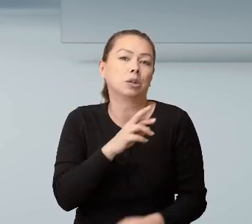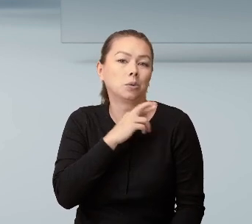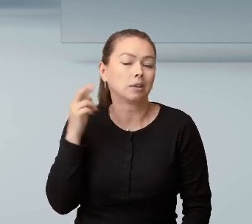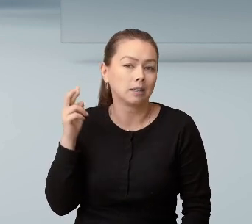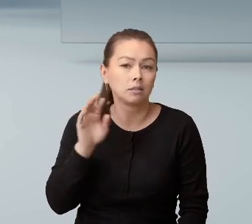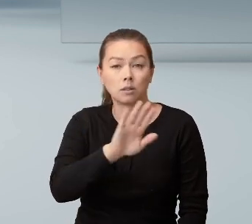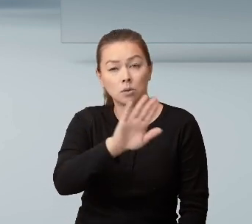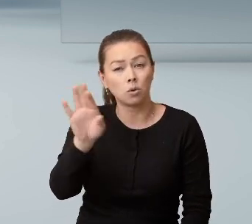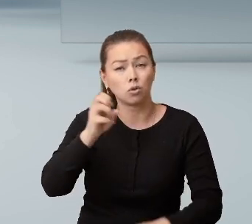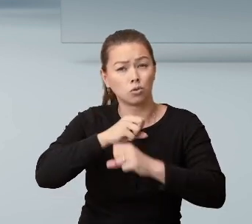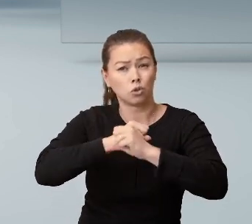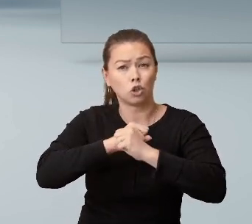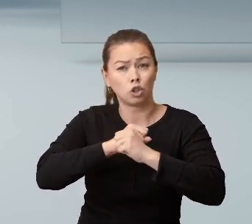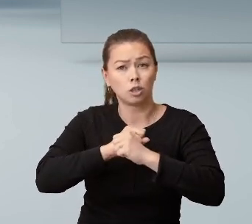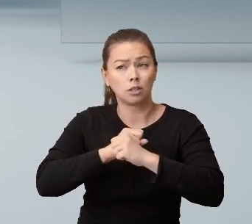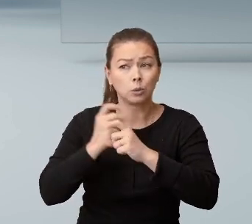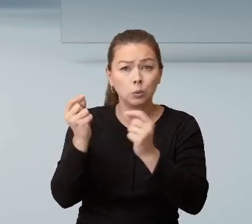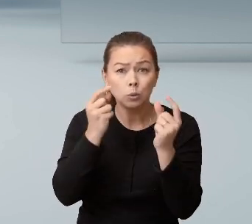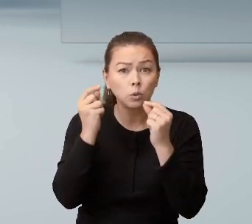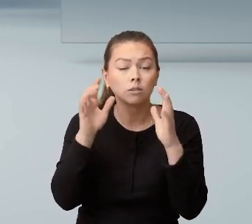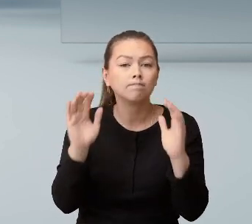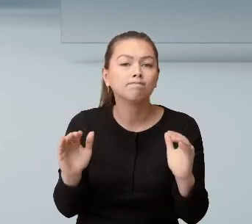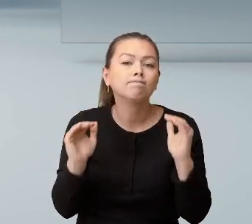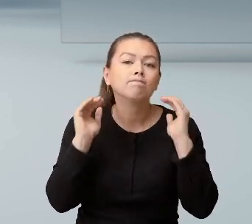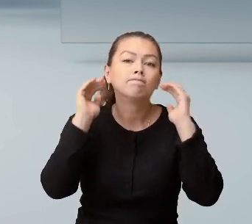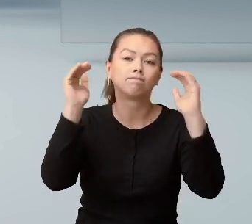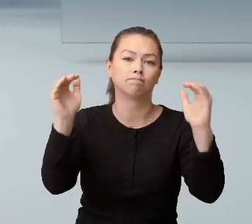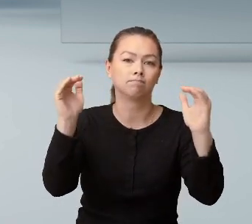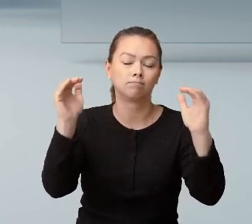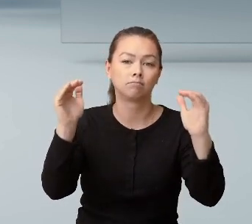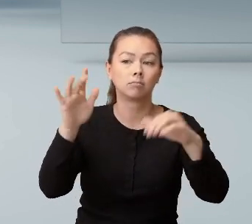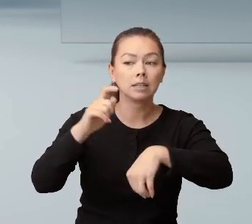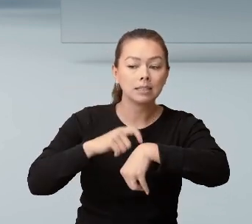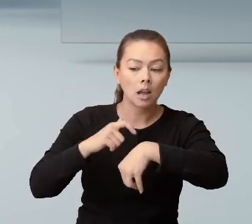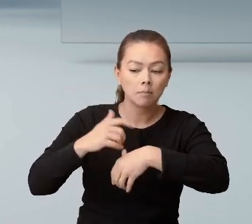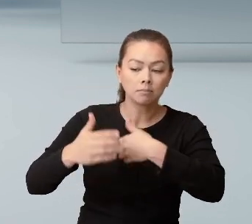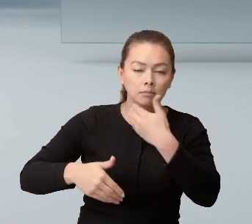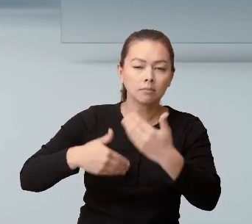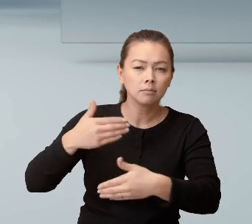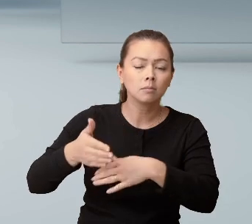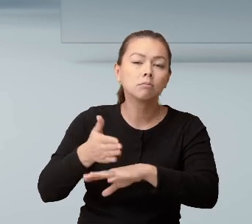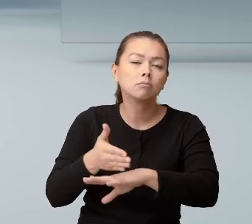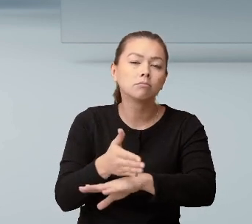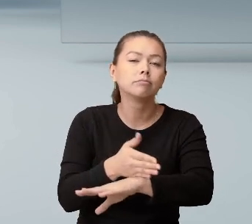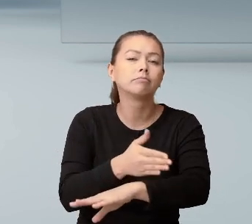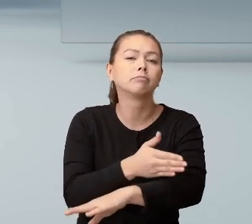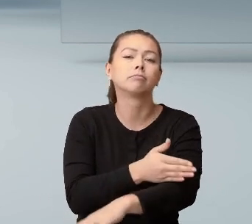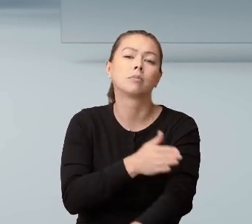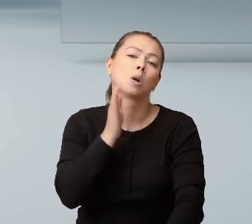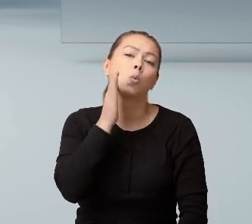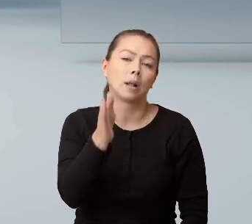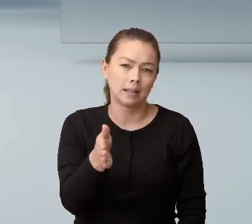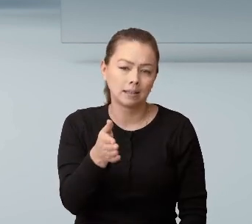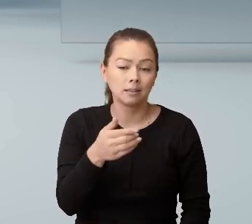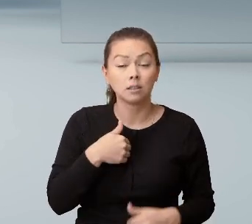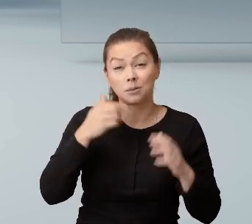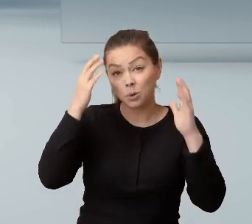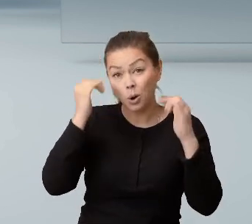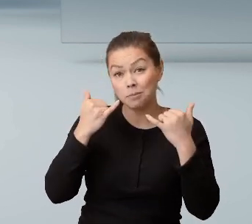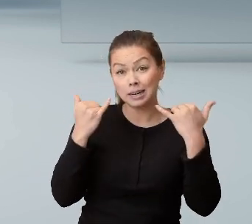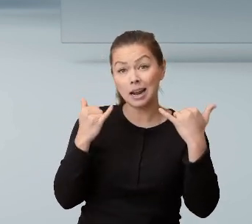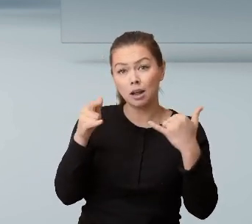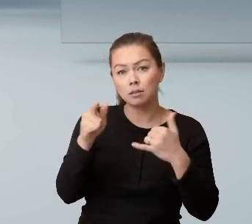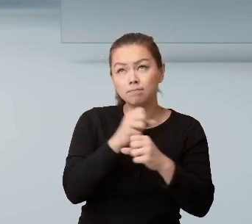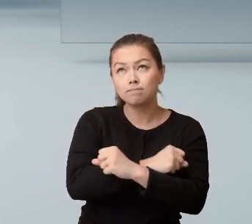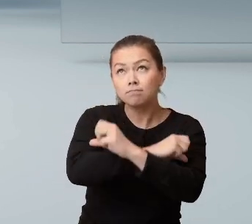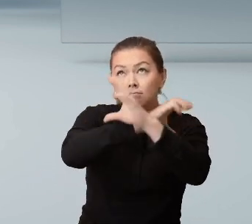and enhance your security posture. Over time, it will get better and better. So hopefully that